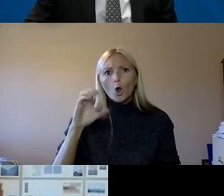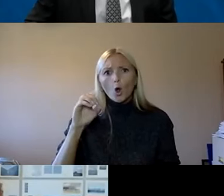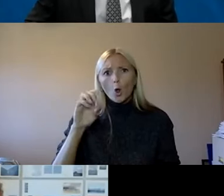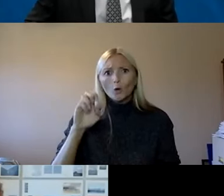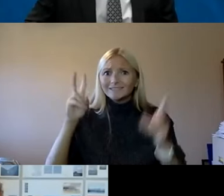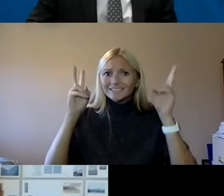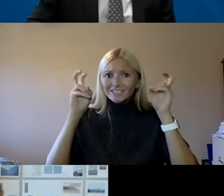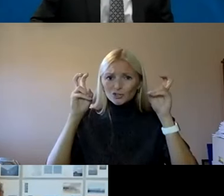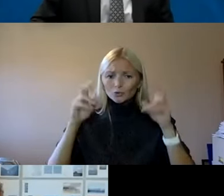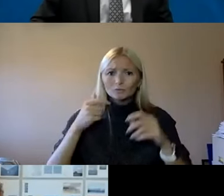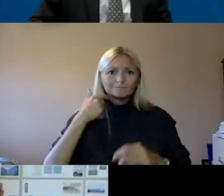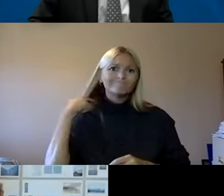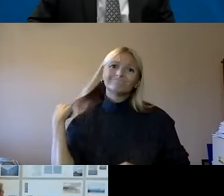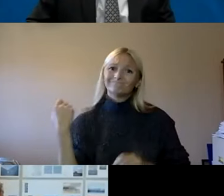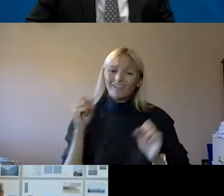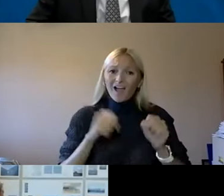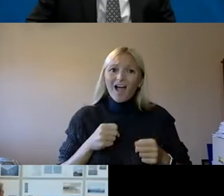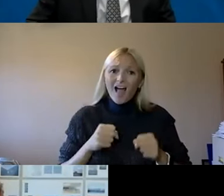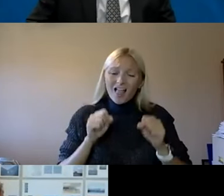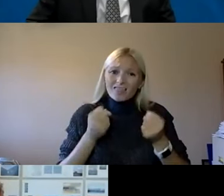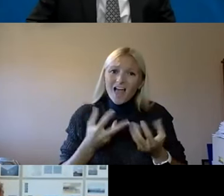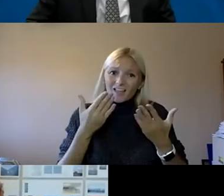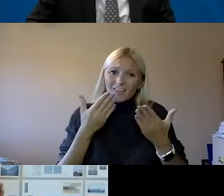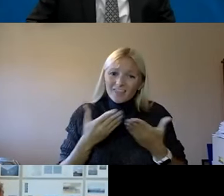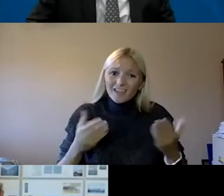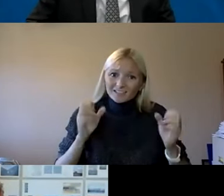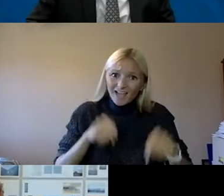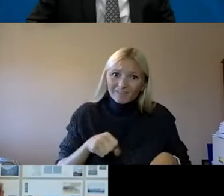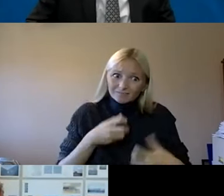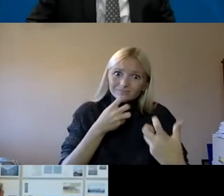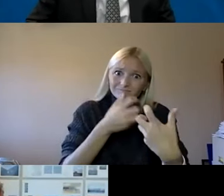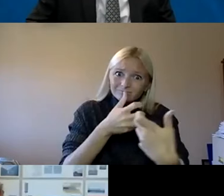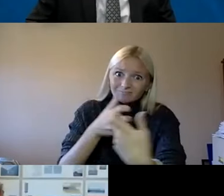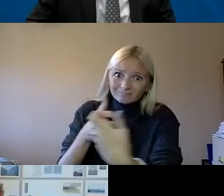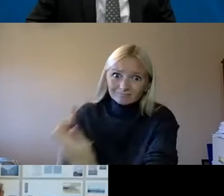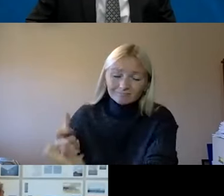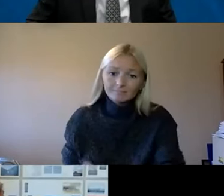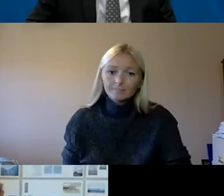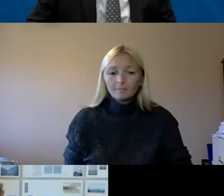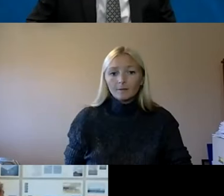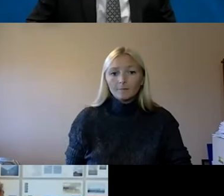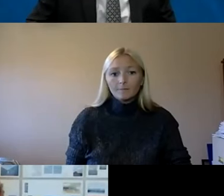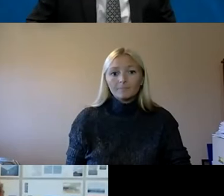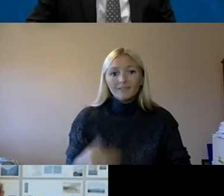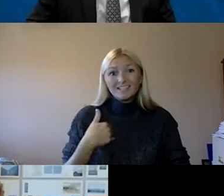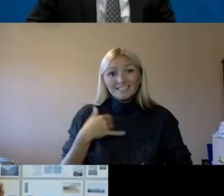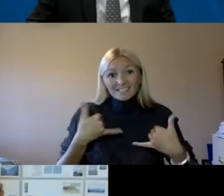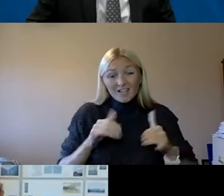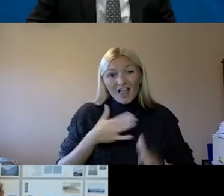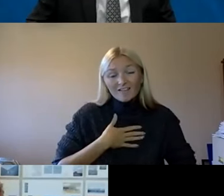of regulatory things that we have to deal with in New York State, but he addressed that in New York City. But I still would have some concerns with